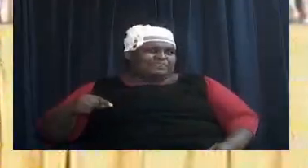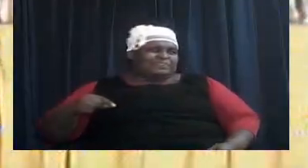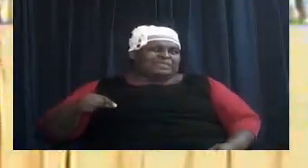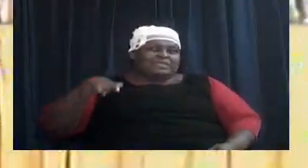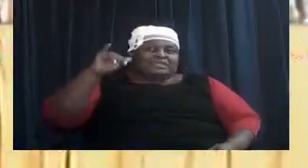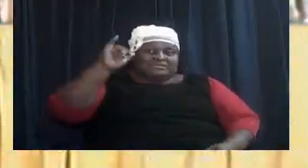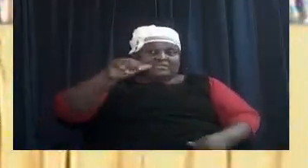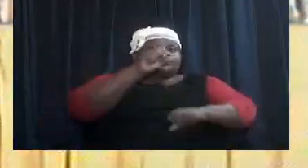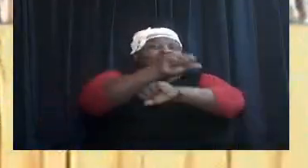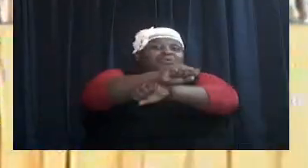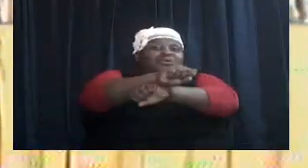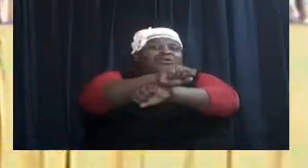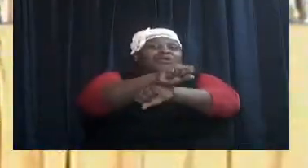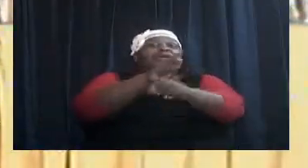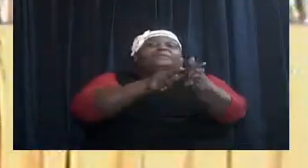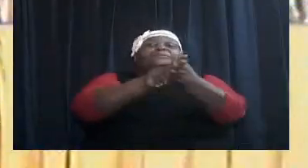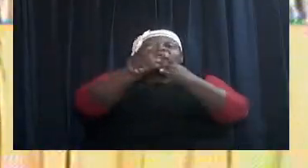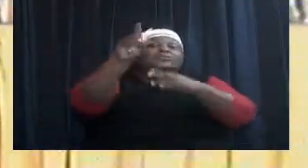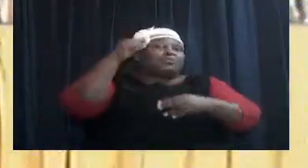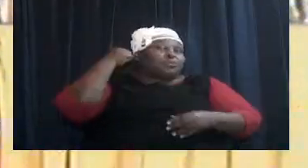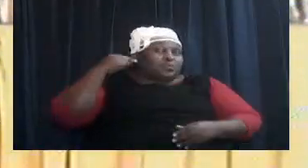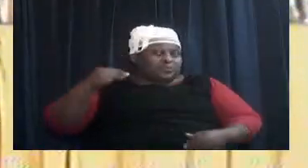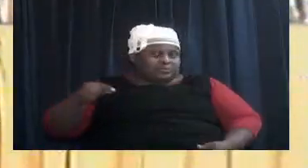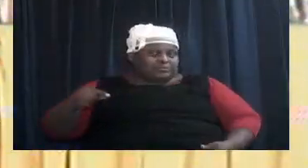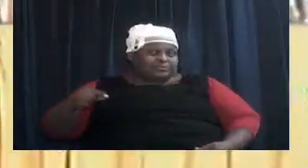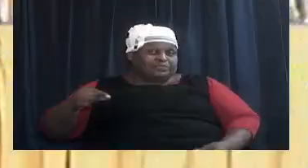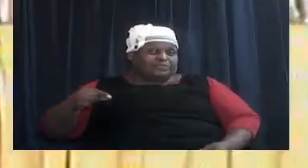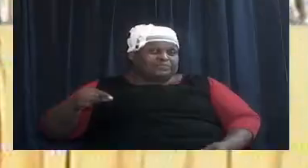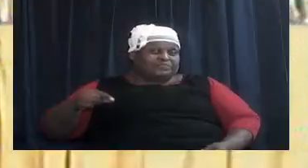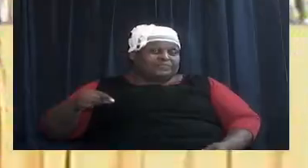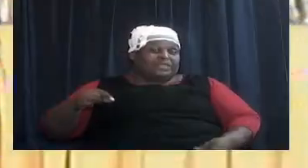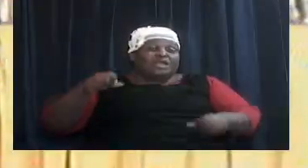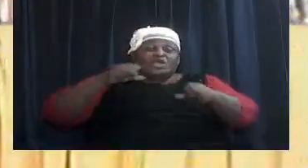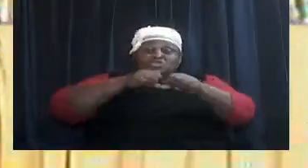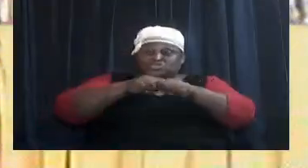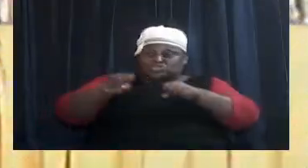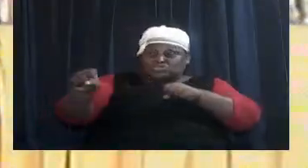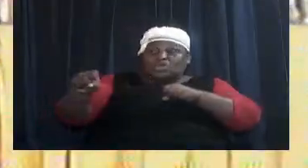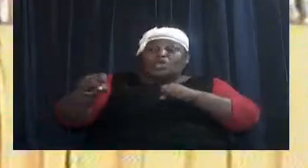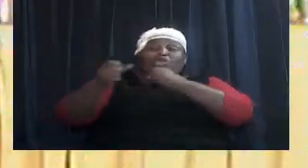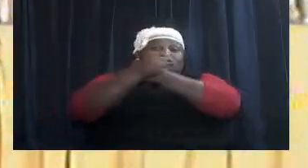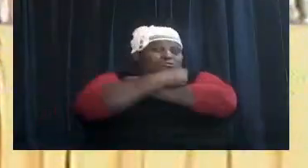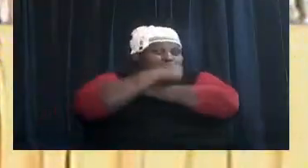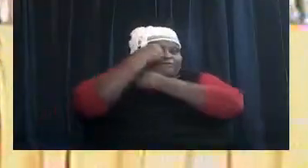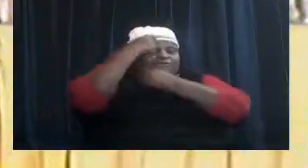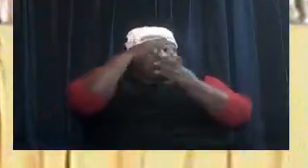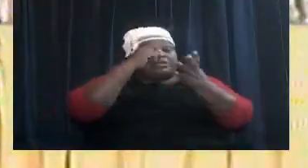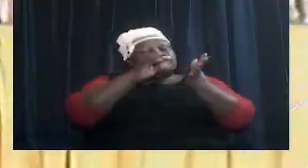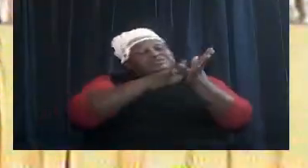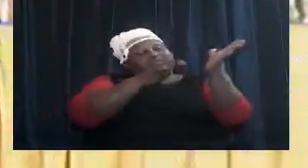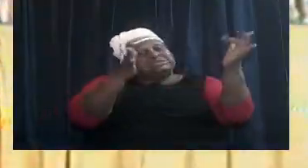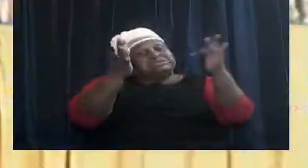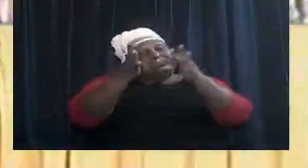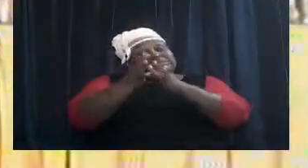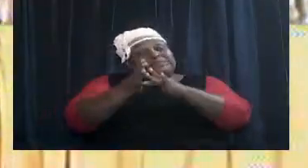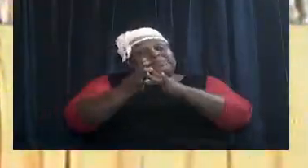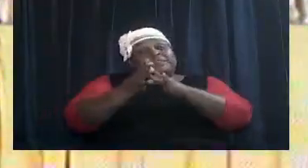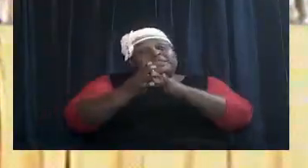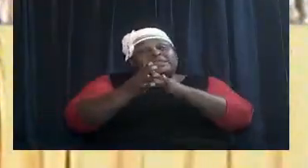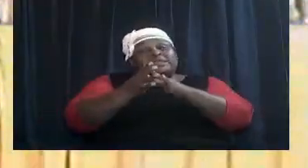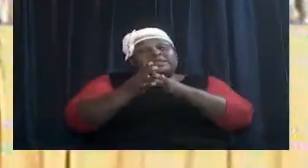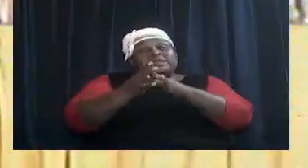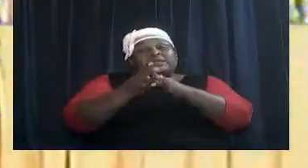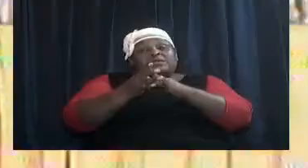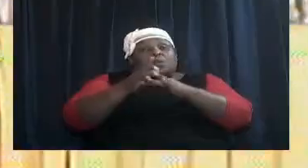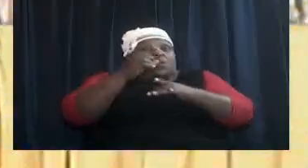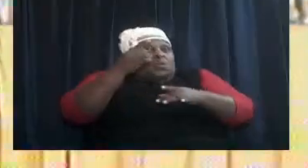That works is pure gold. And so that love for God, it is the motive, it is